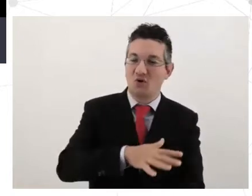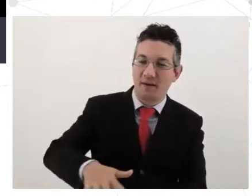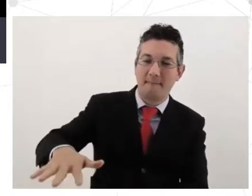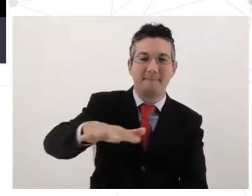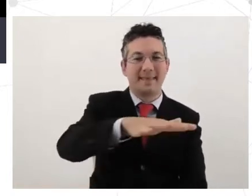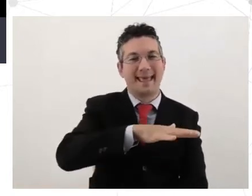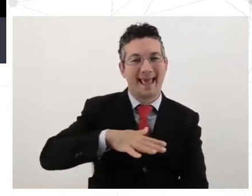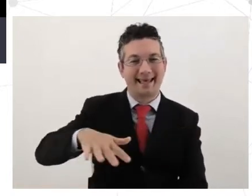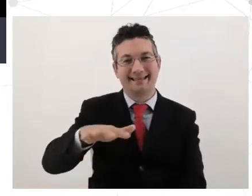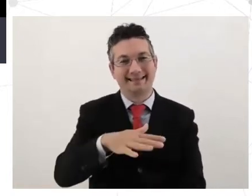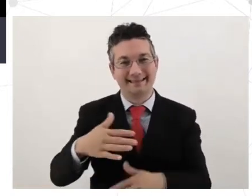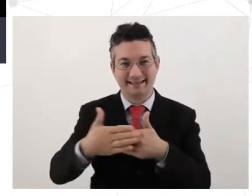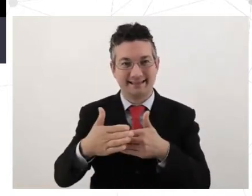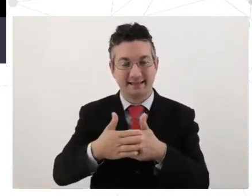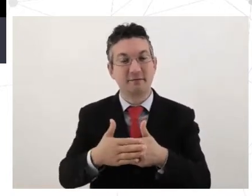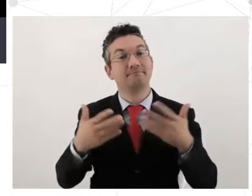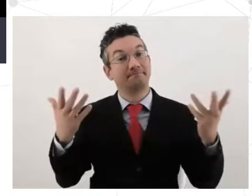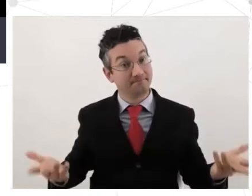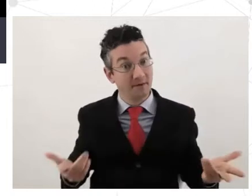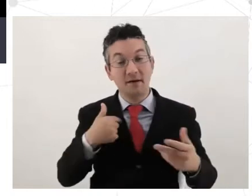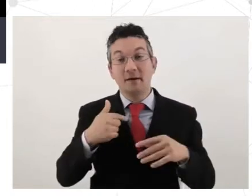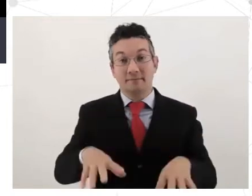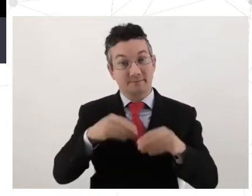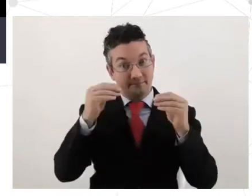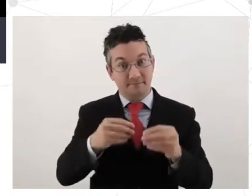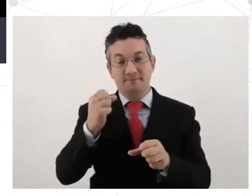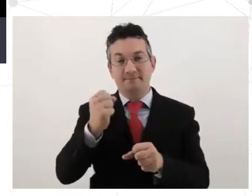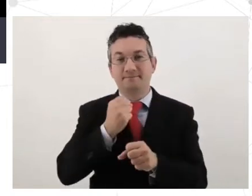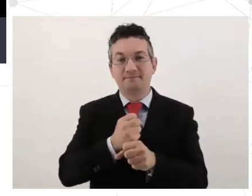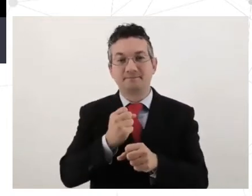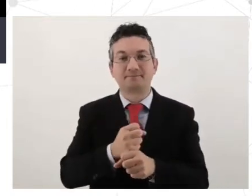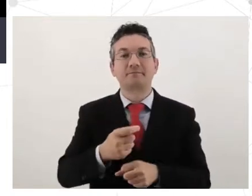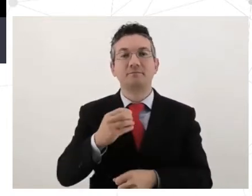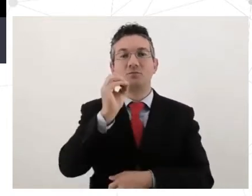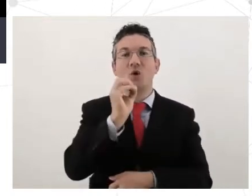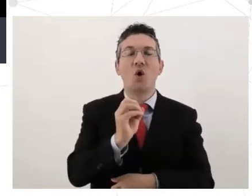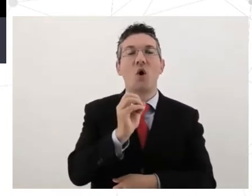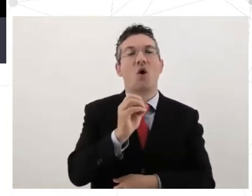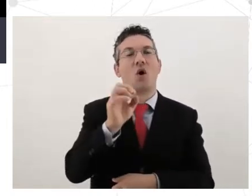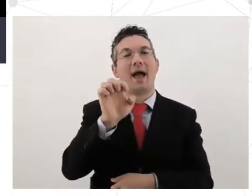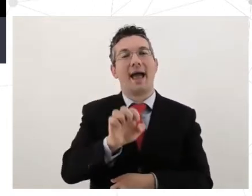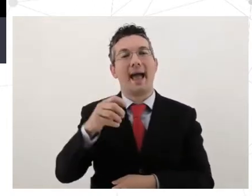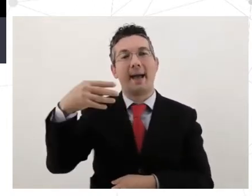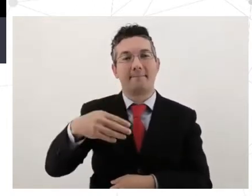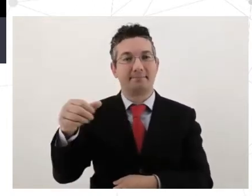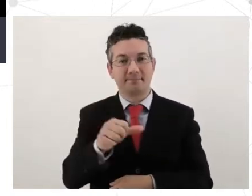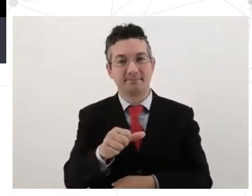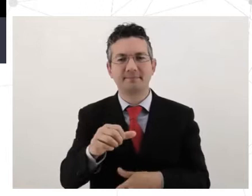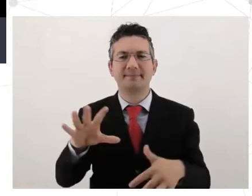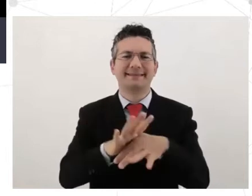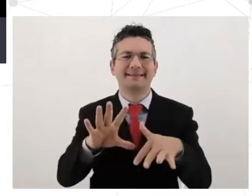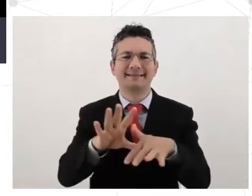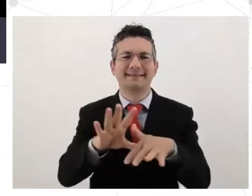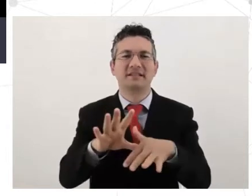vision community. Our goal was to provide an at-home soundscape experience to help users remain engaged with